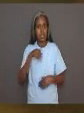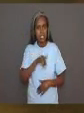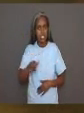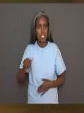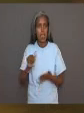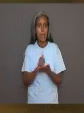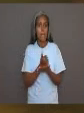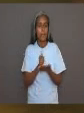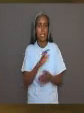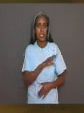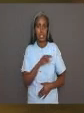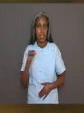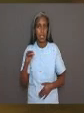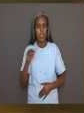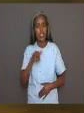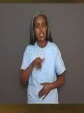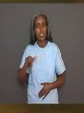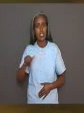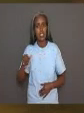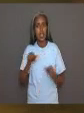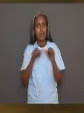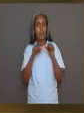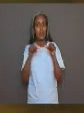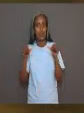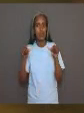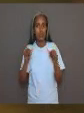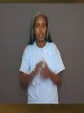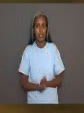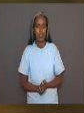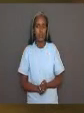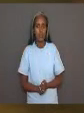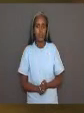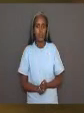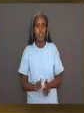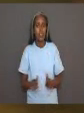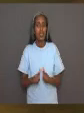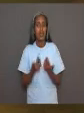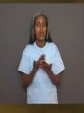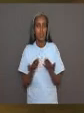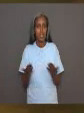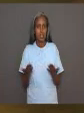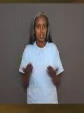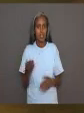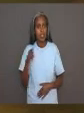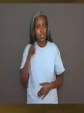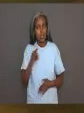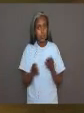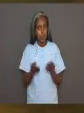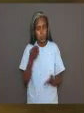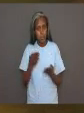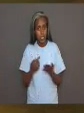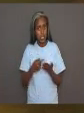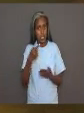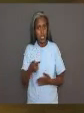mean and the same unit of measure. However, you may run